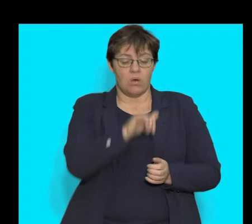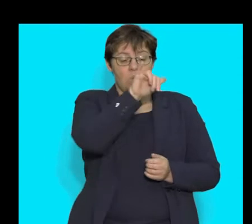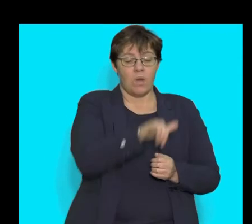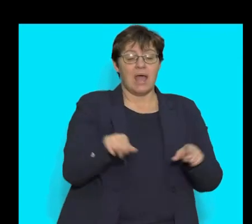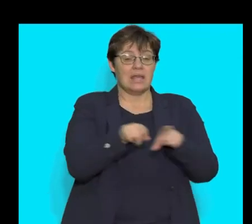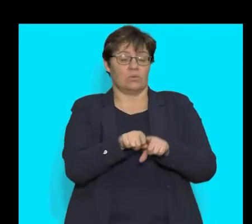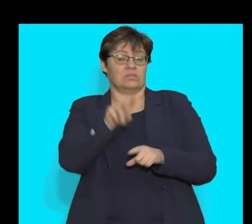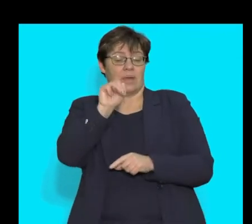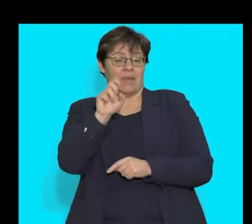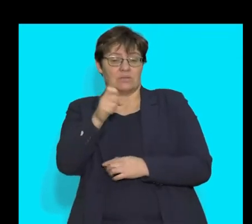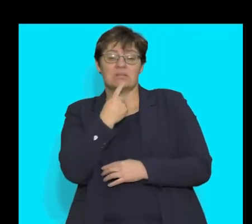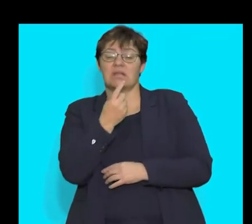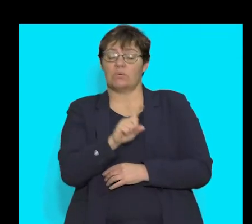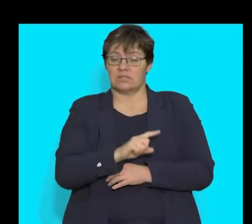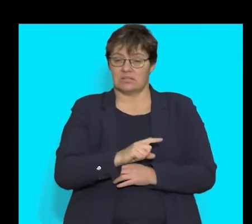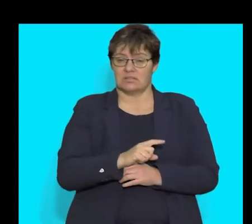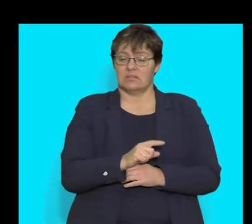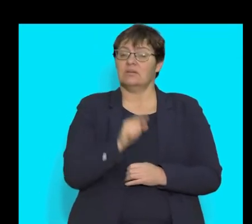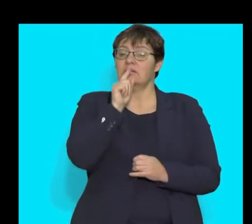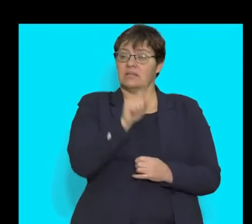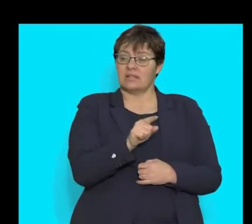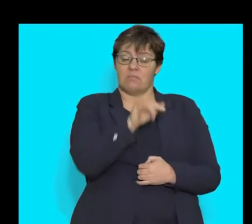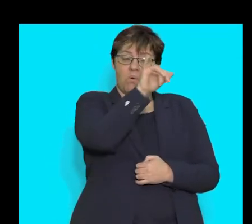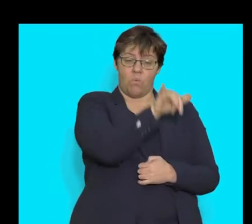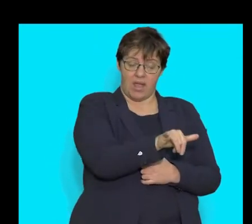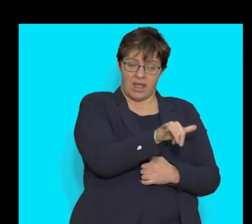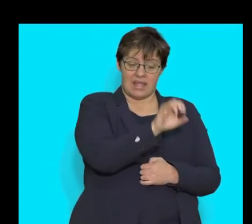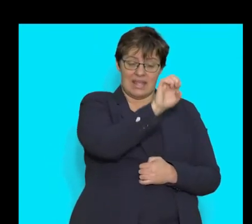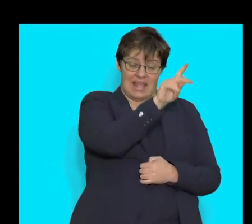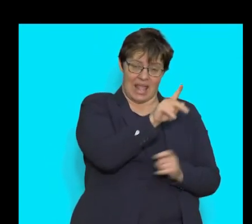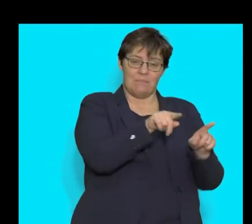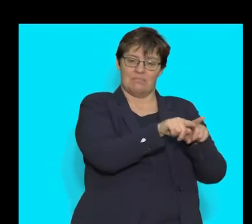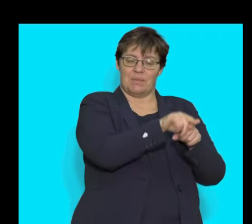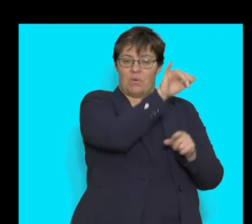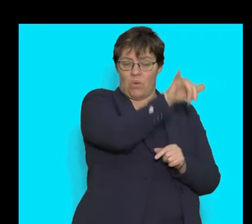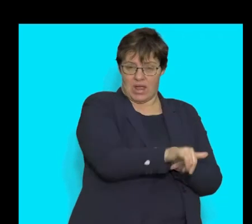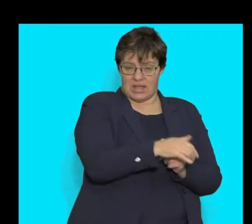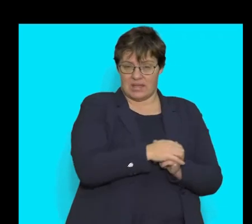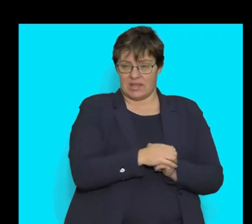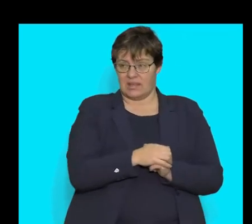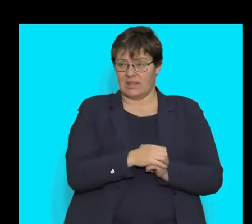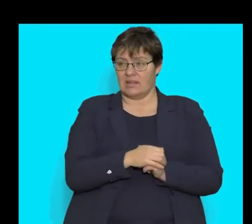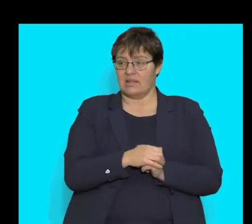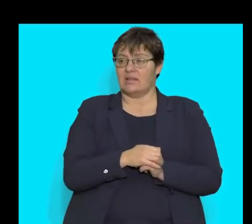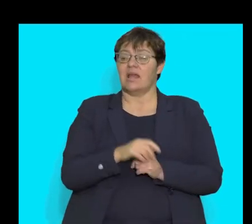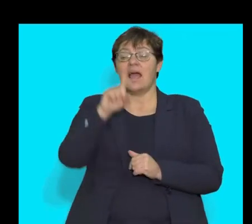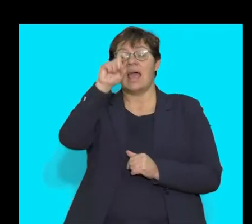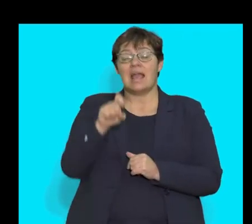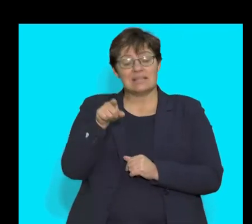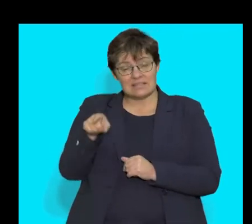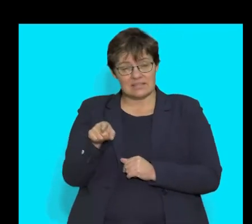equals mx, what I'm saying is that's my y, the EK is the y. The x